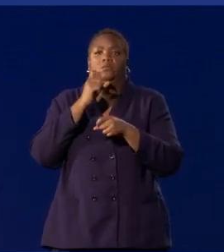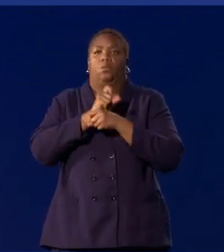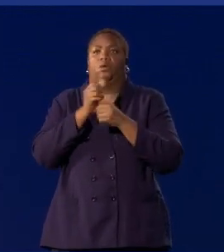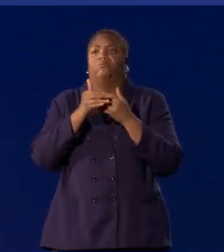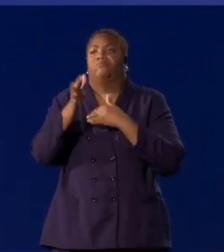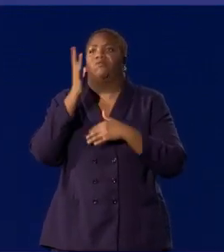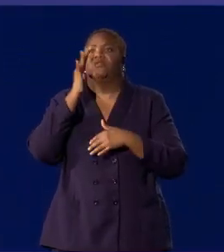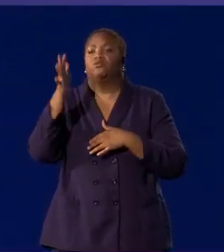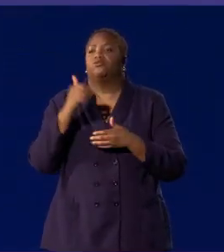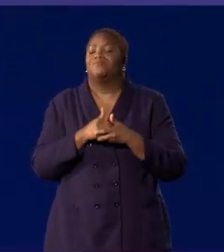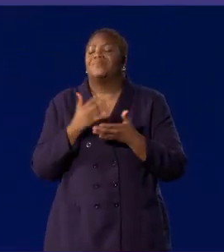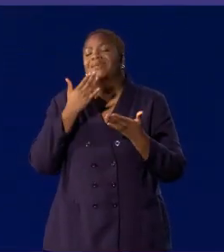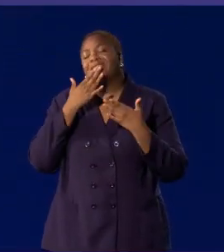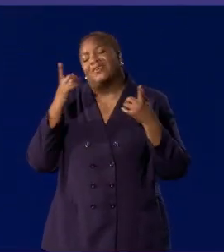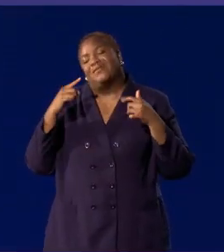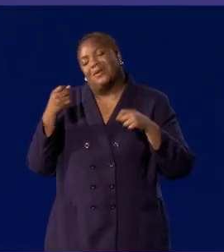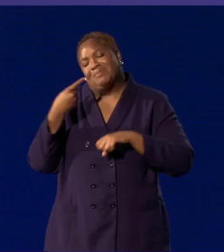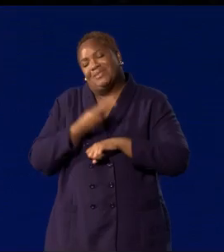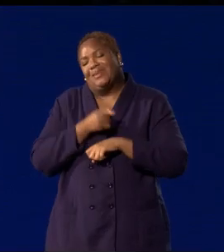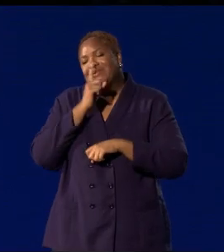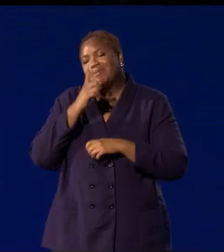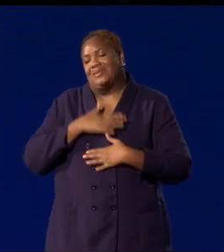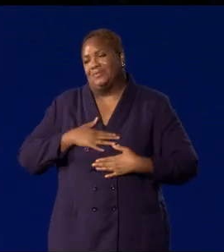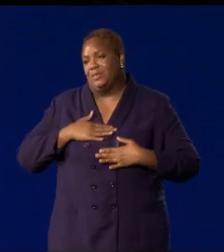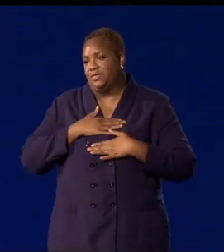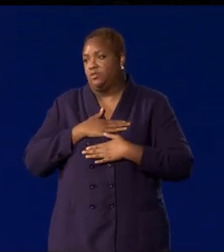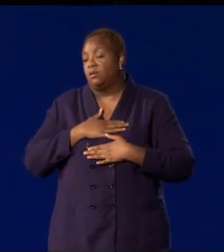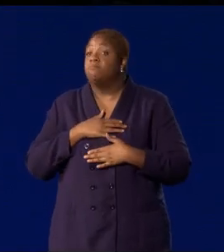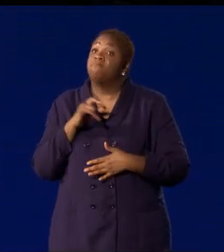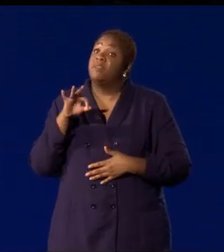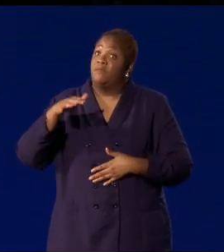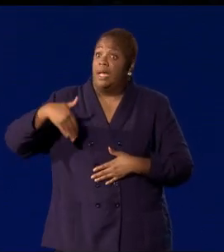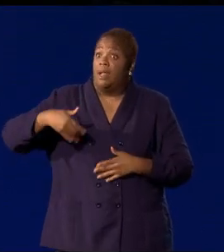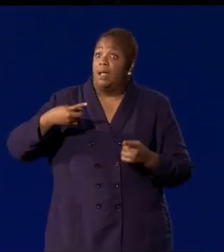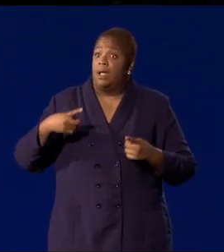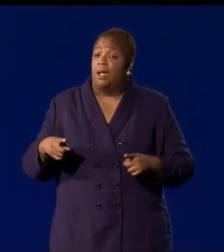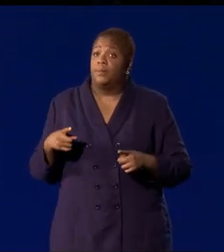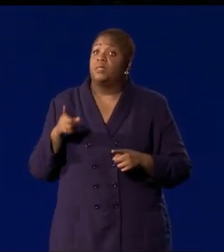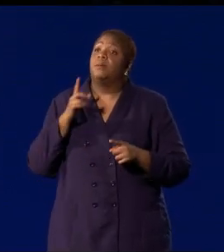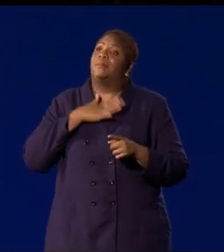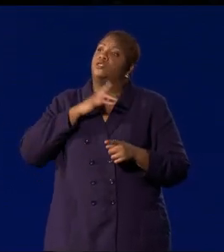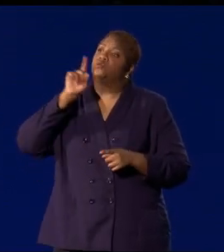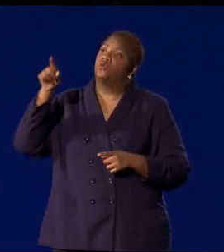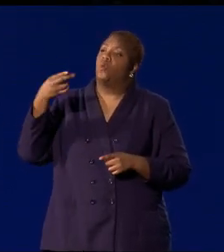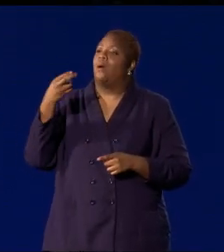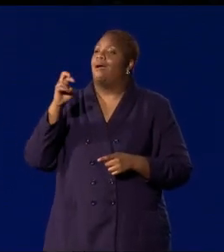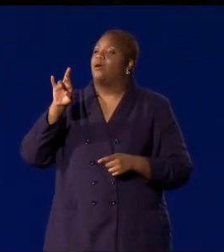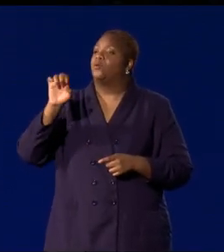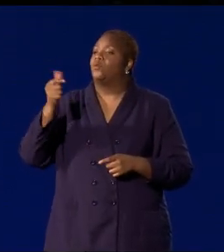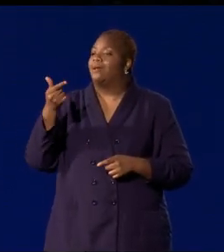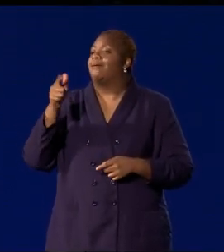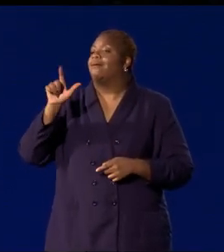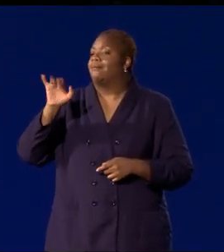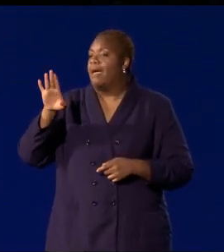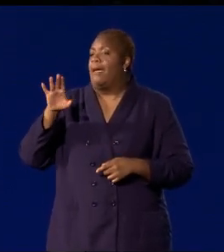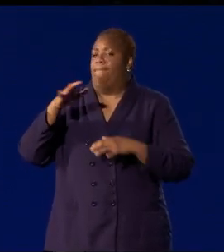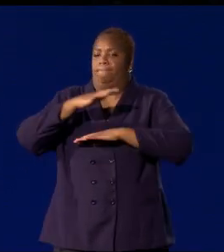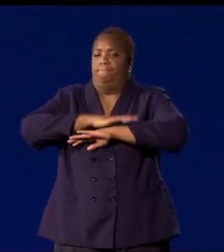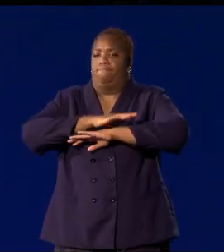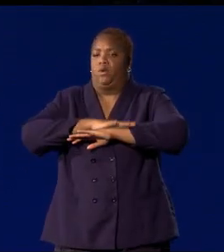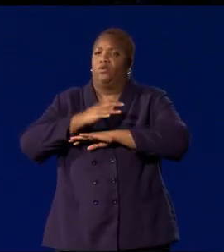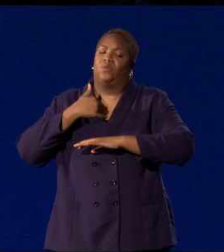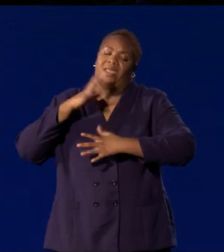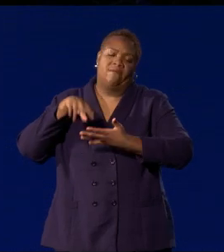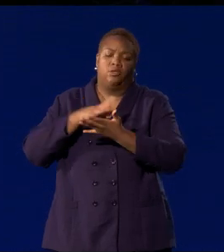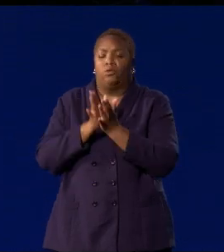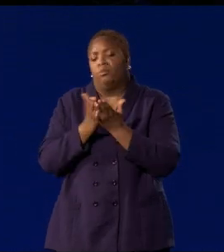Thank you for being here today. I really appreciate it. If you haven't already, please stop at our Hiring Lab booth downstairs. We have chart books, we